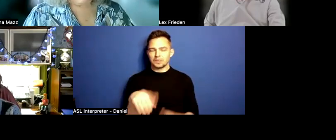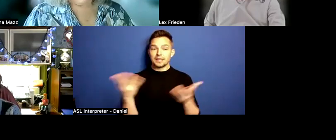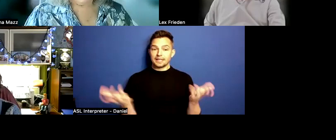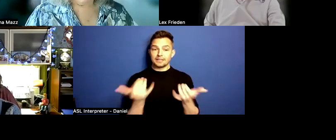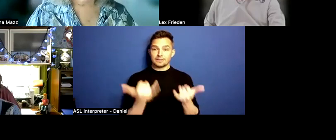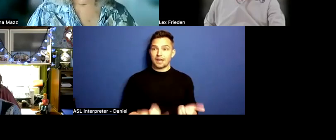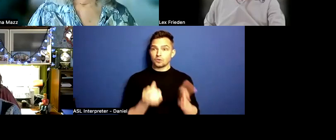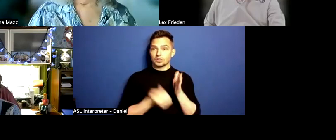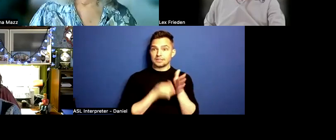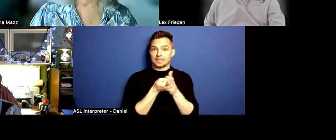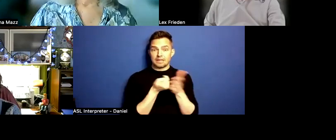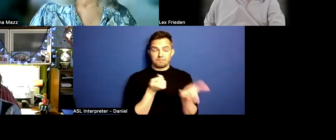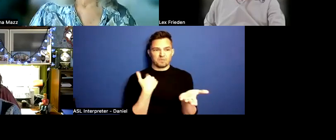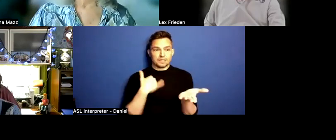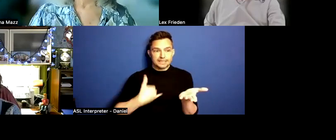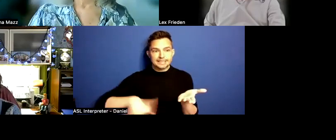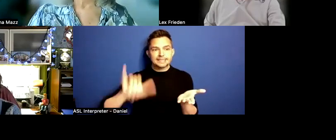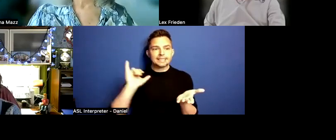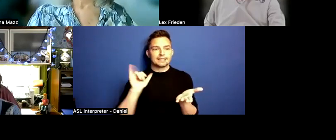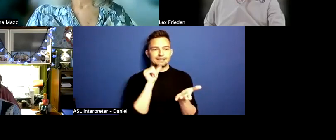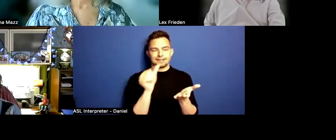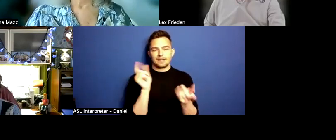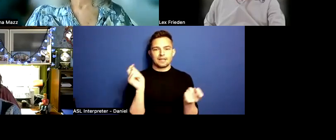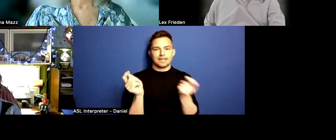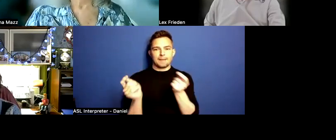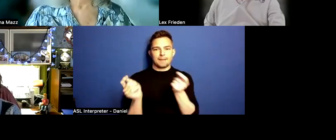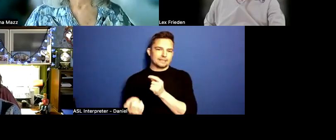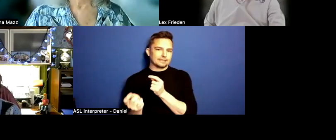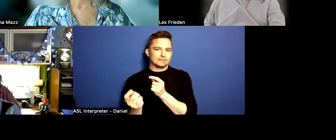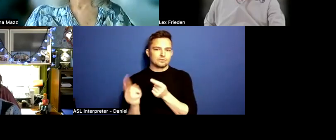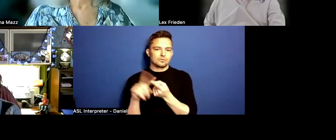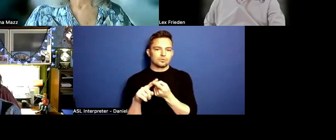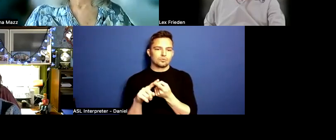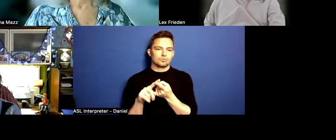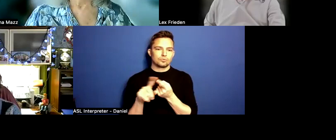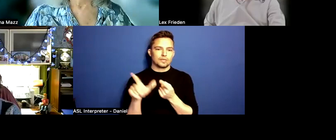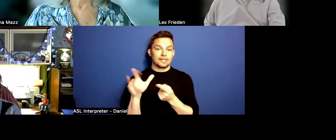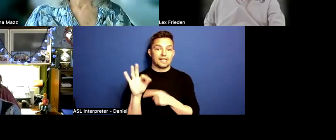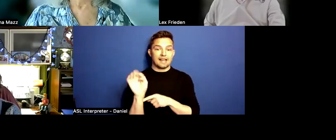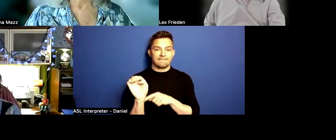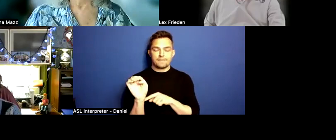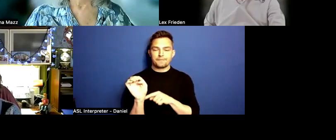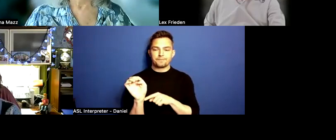are still not adapted to a life of